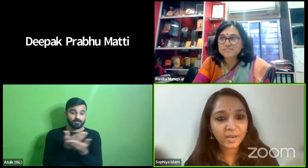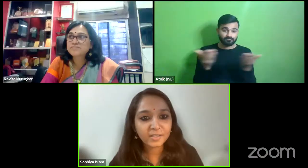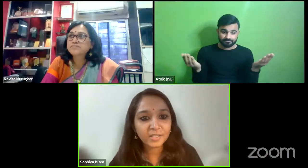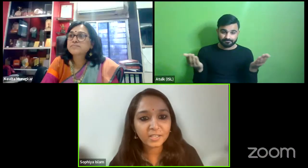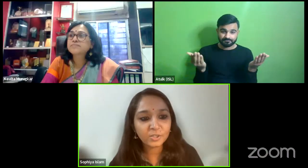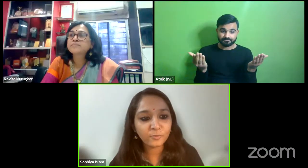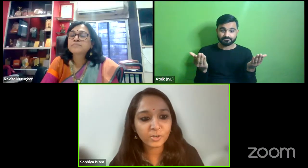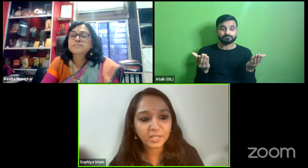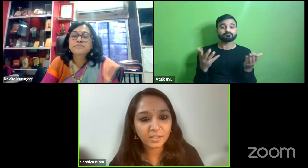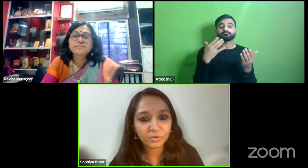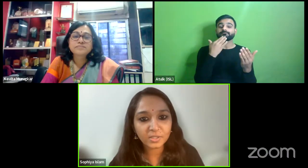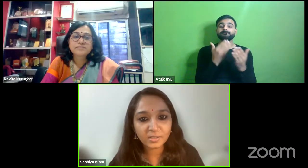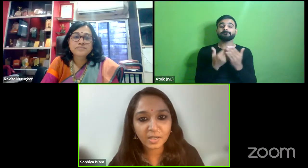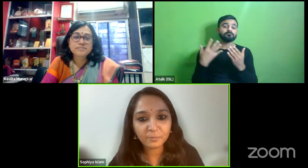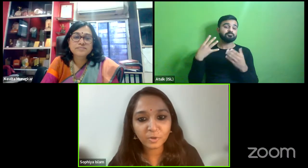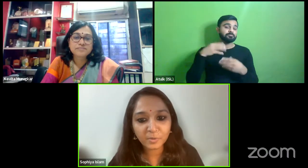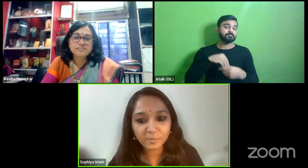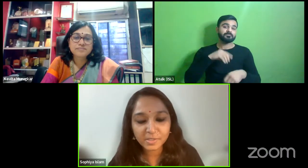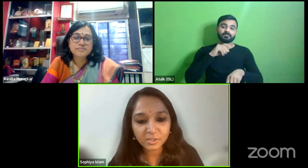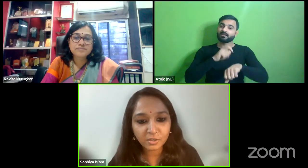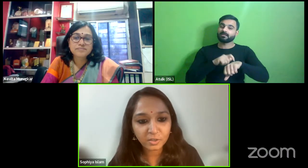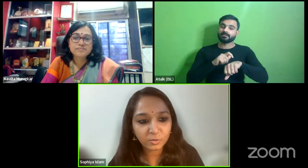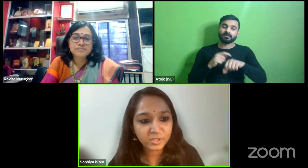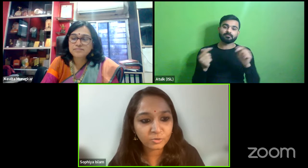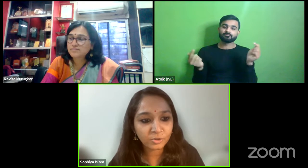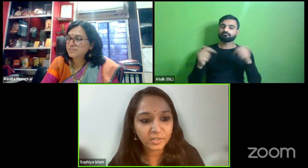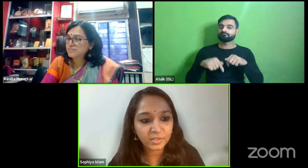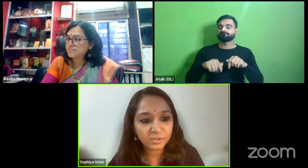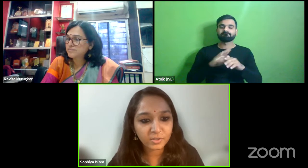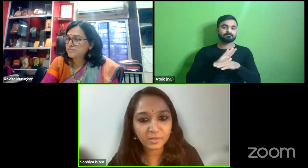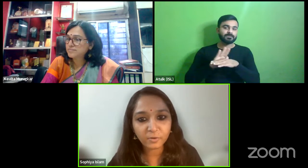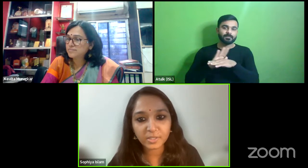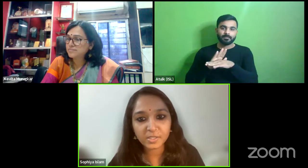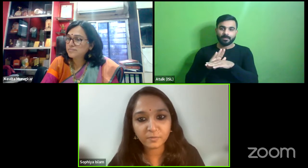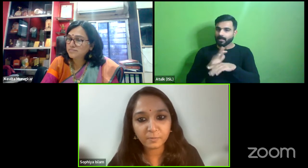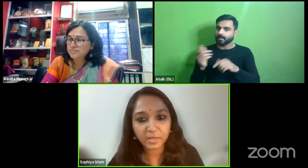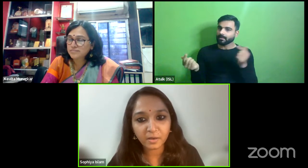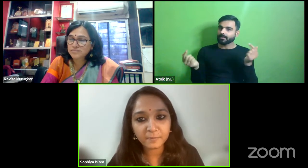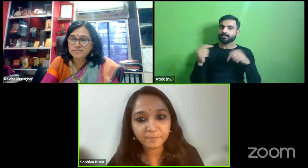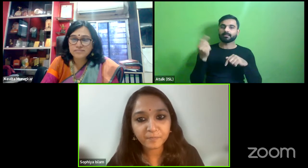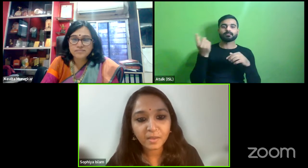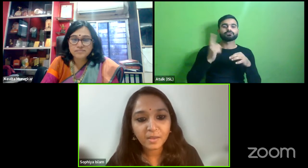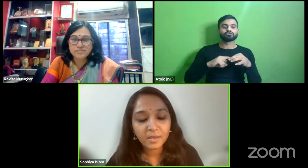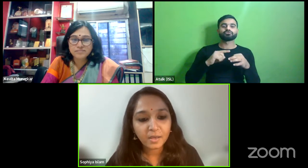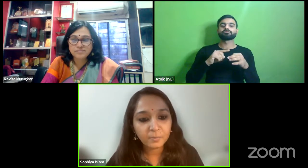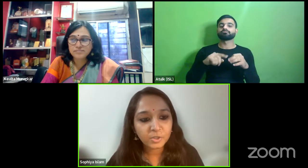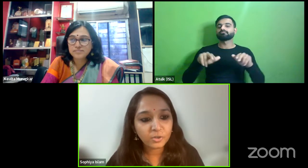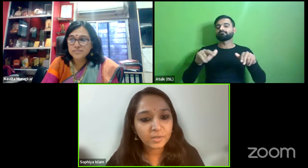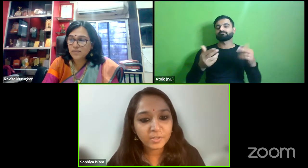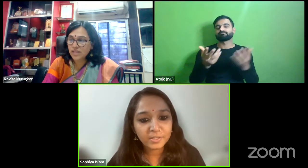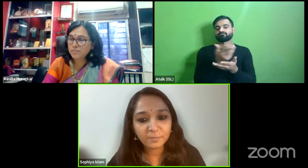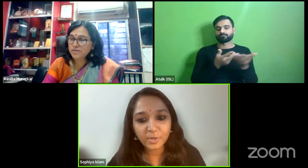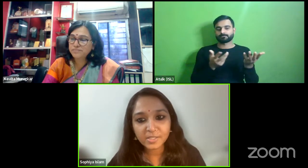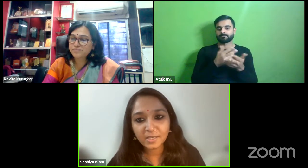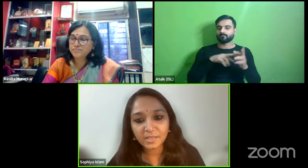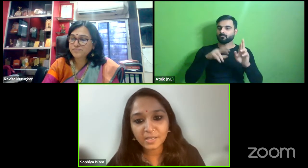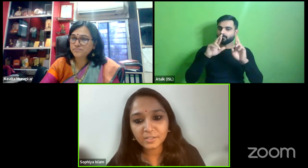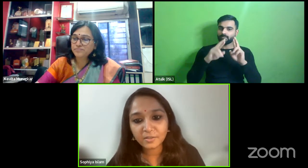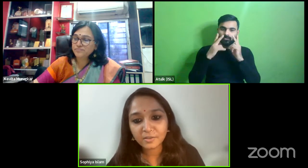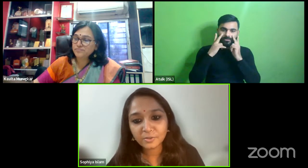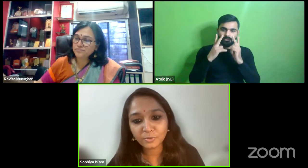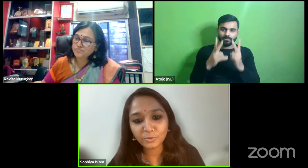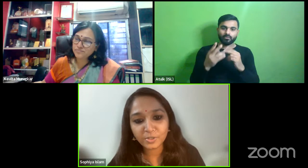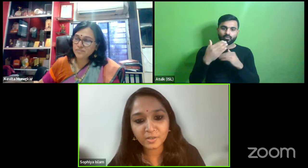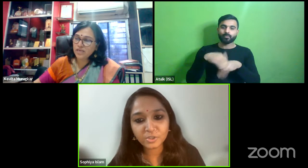of you and thank you for taking out the time from your busy schedules to join us today for this webinar i'm sure given the pressing